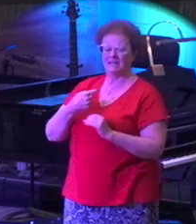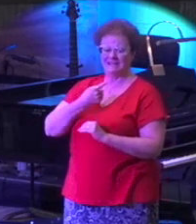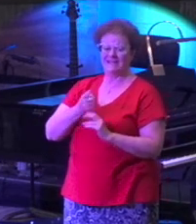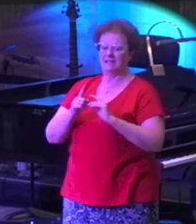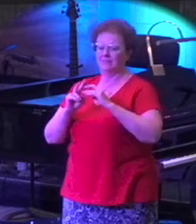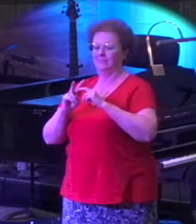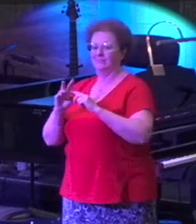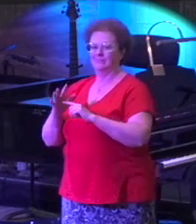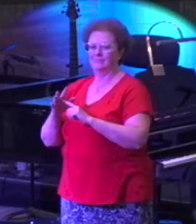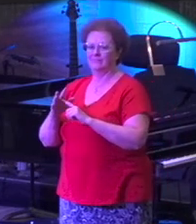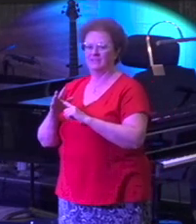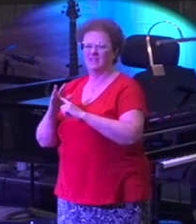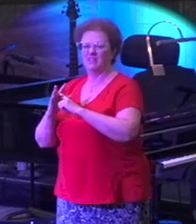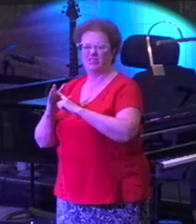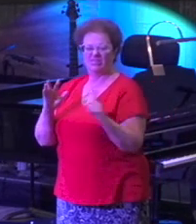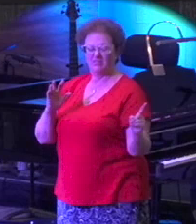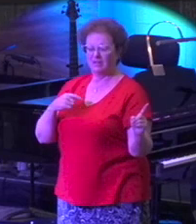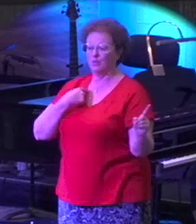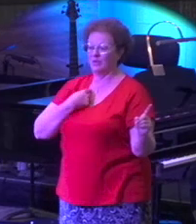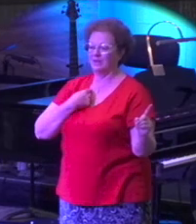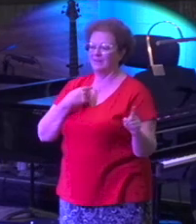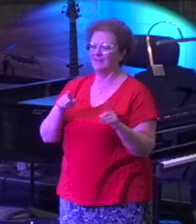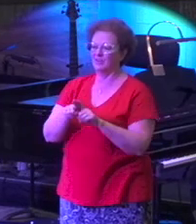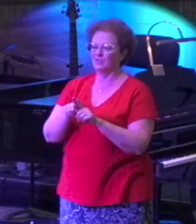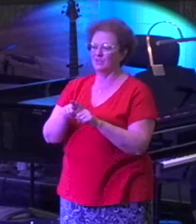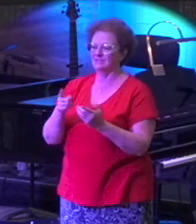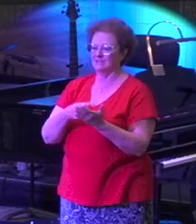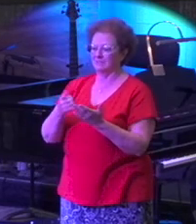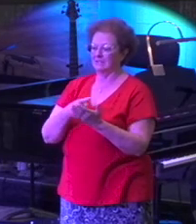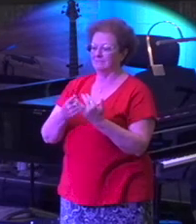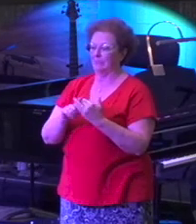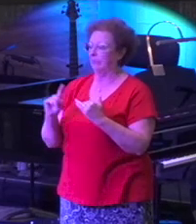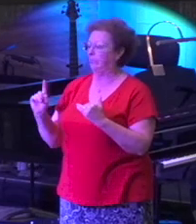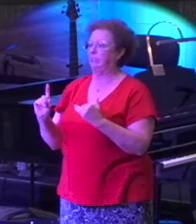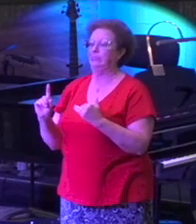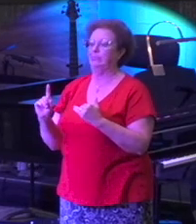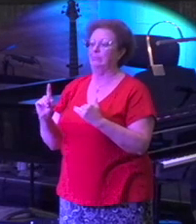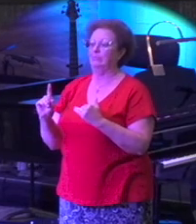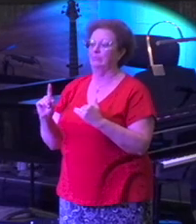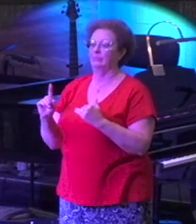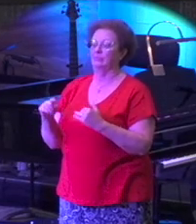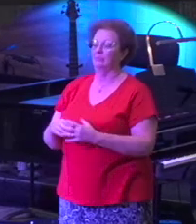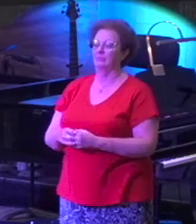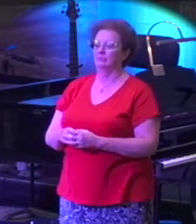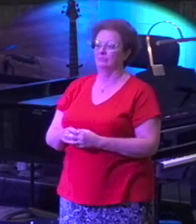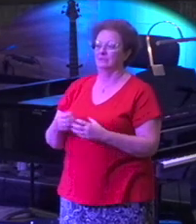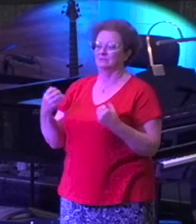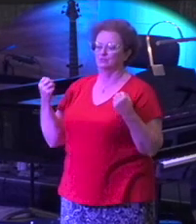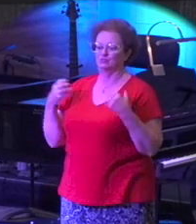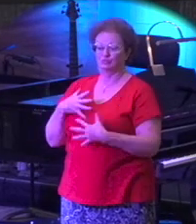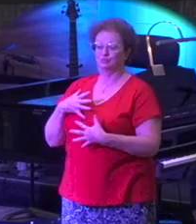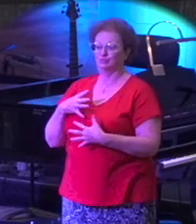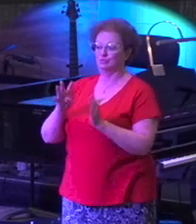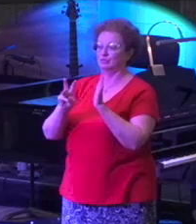same way that we flee when we think about personally witnessing to people. We have the same reaction to witnessing that